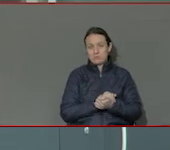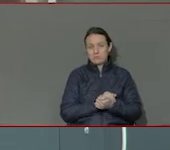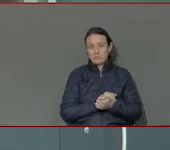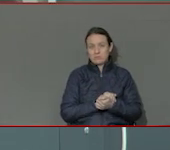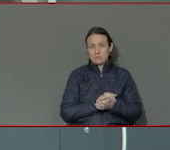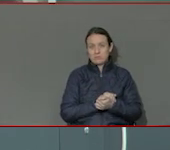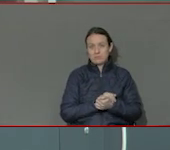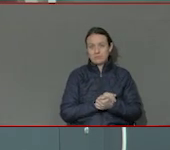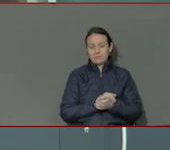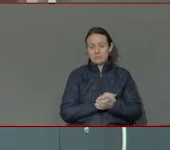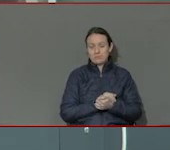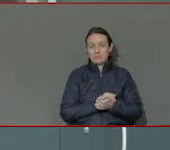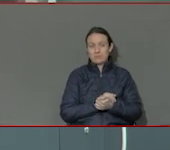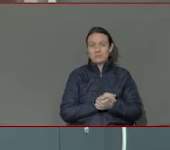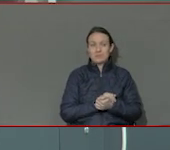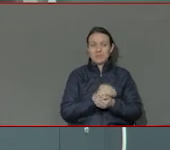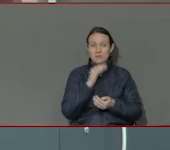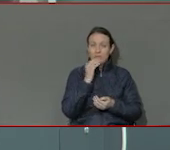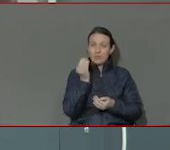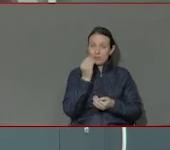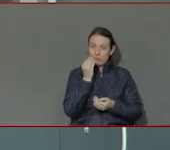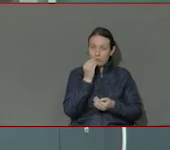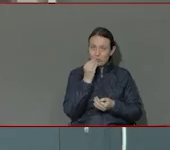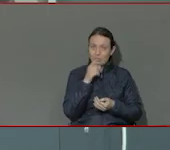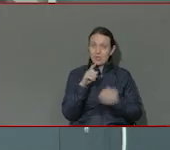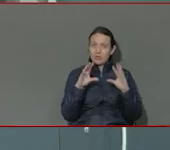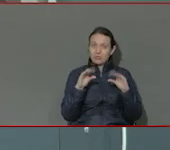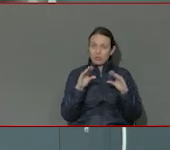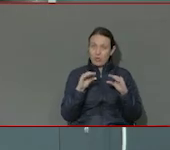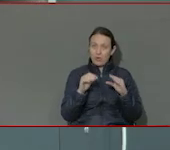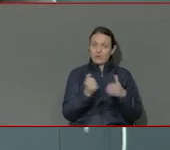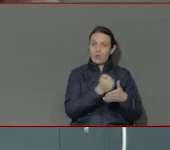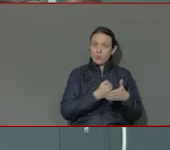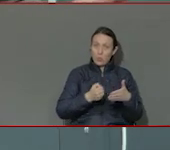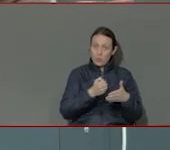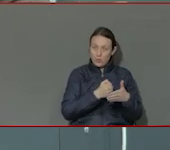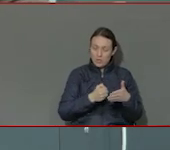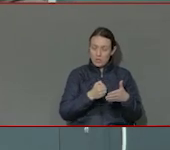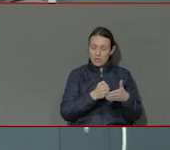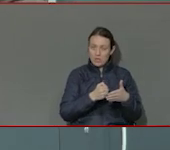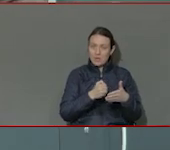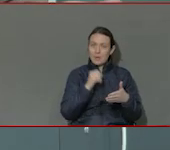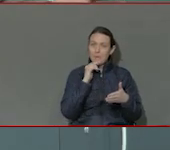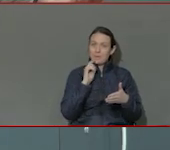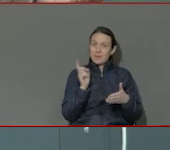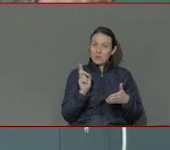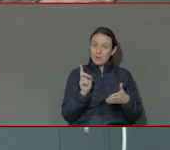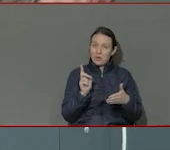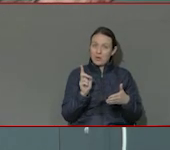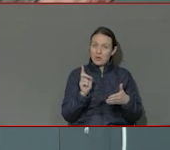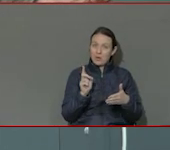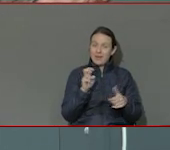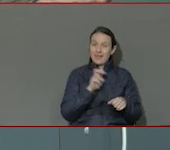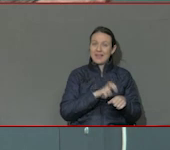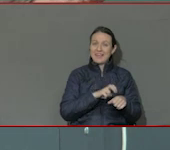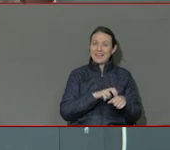So, having to eat food that is soft and cooked, it means we would need less